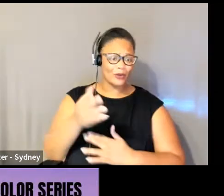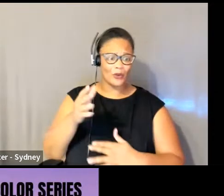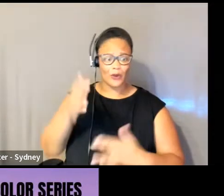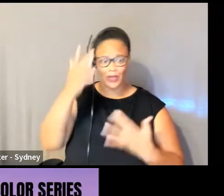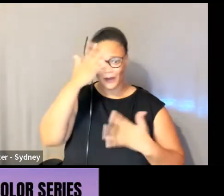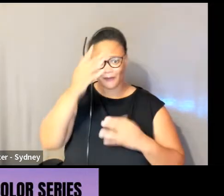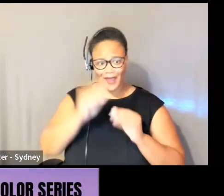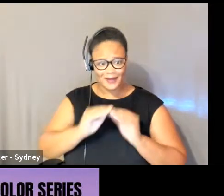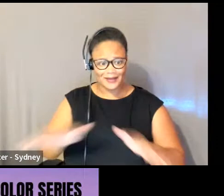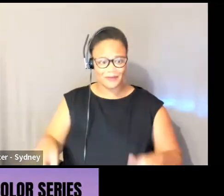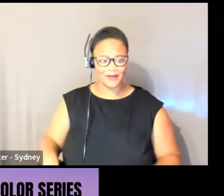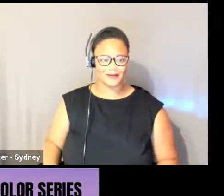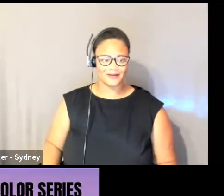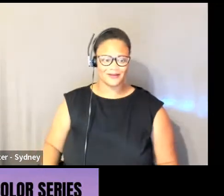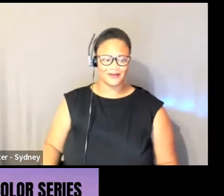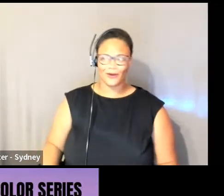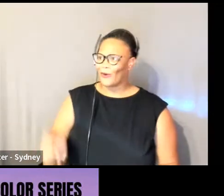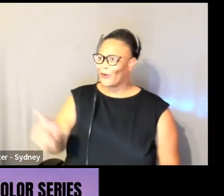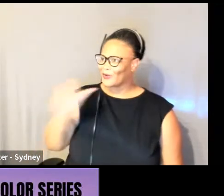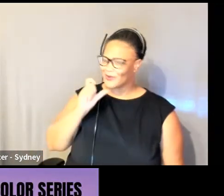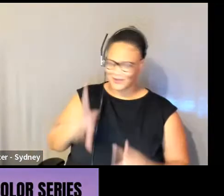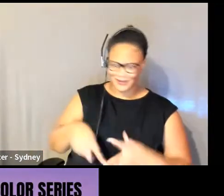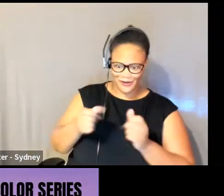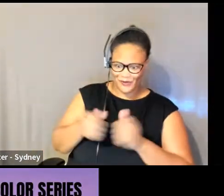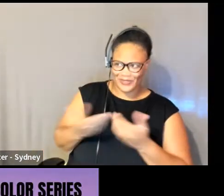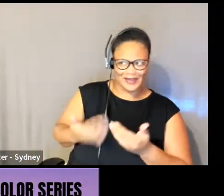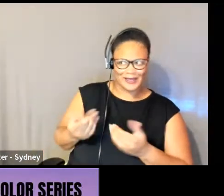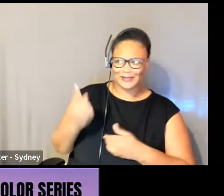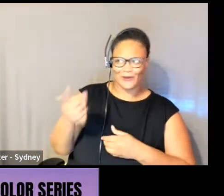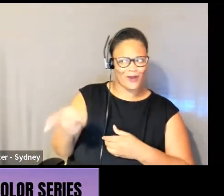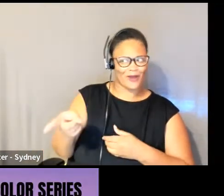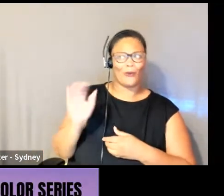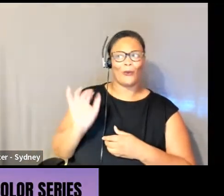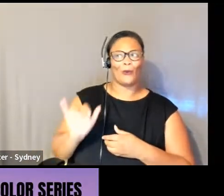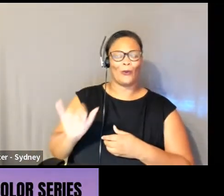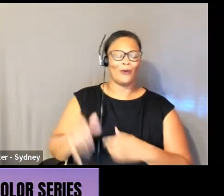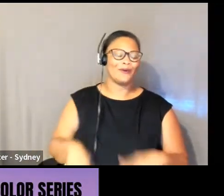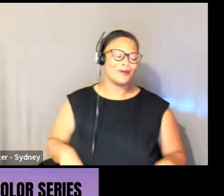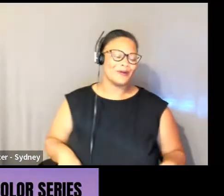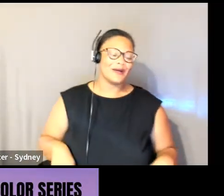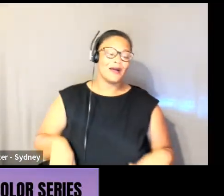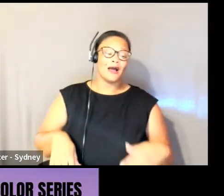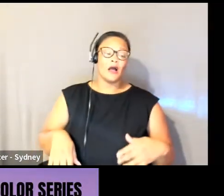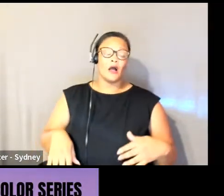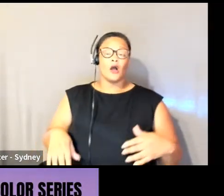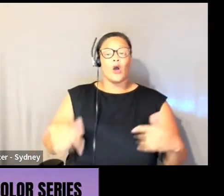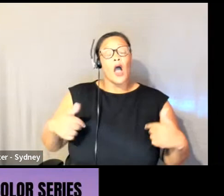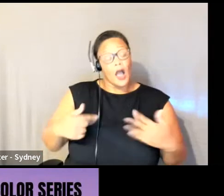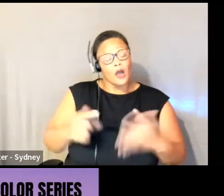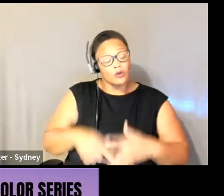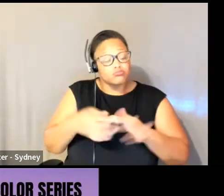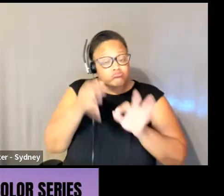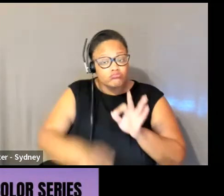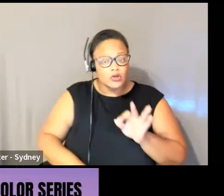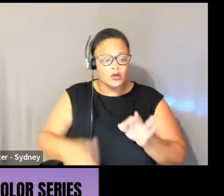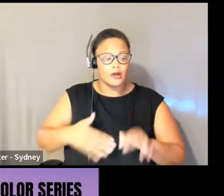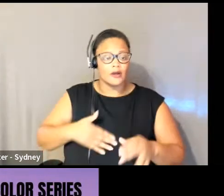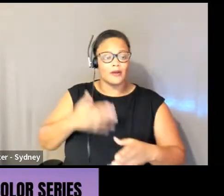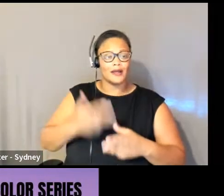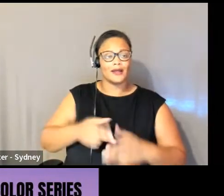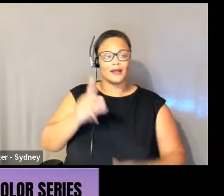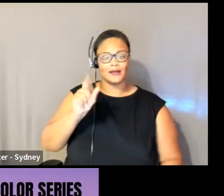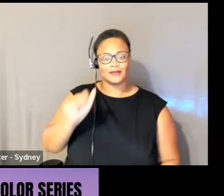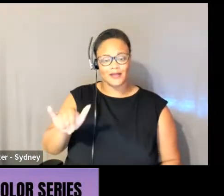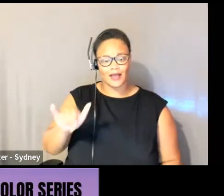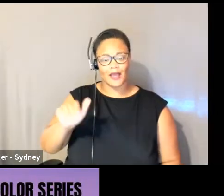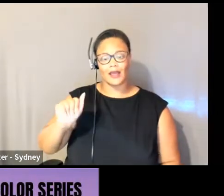Yeah, you don't start with an easy question, do you? All right, so let me actually start real simply. So my name is Day Al-Mohamed. I'm a